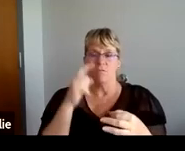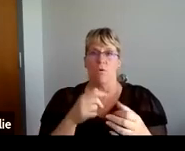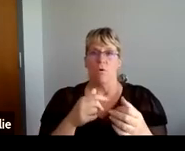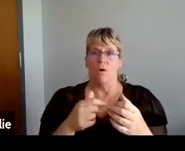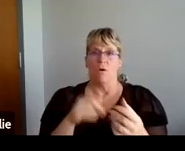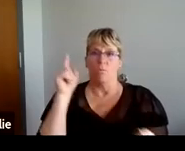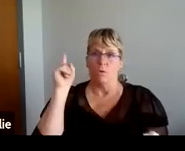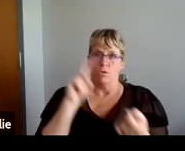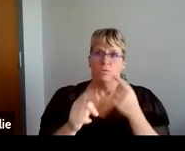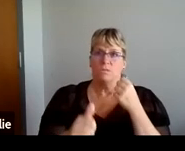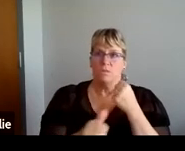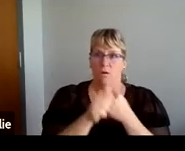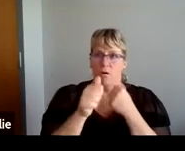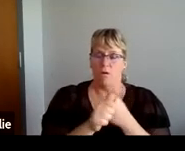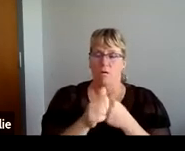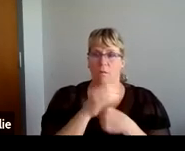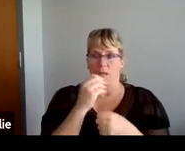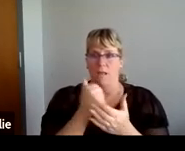health?